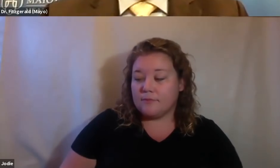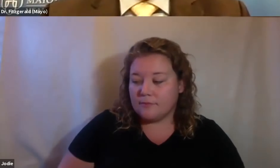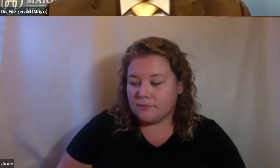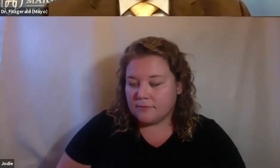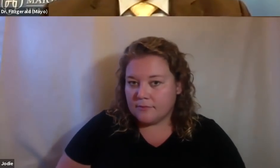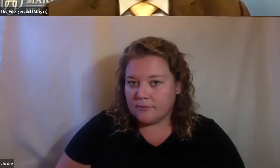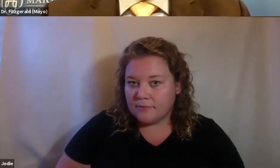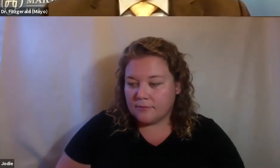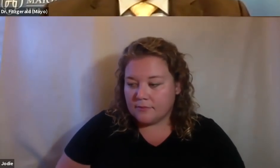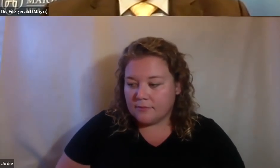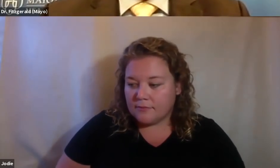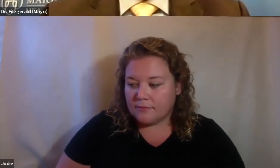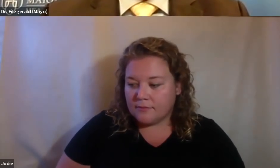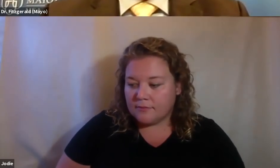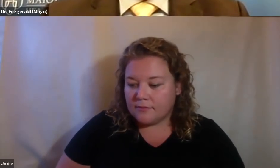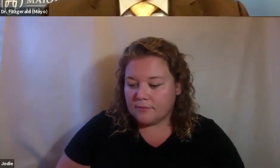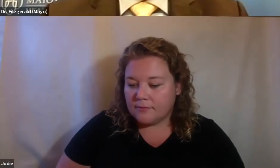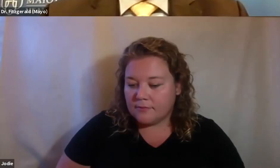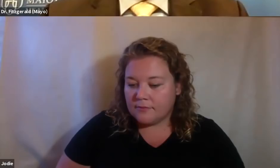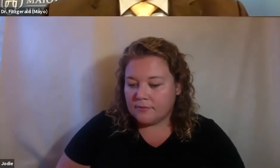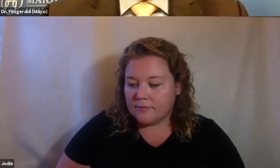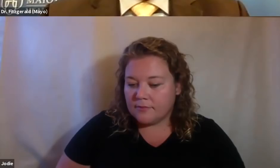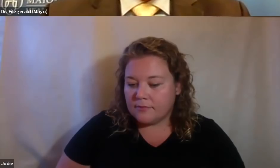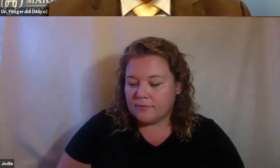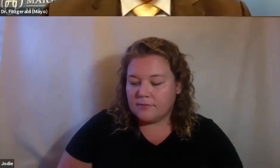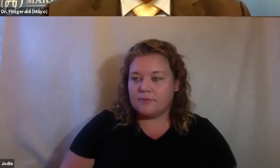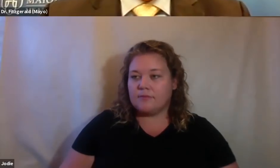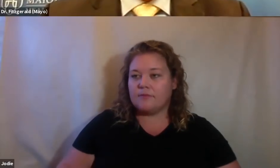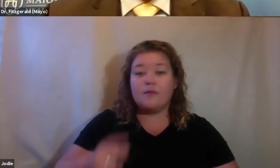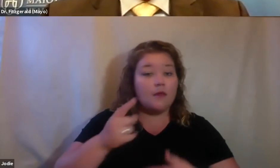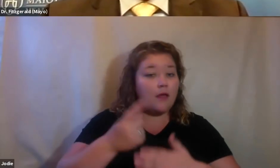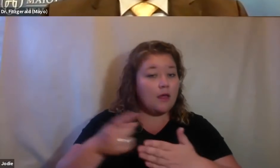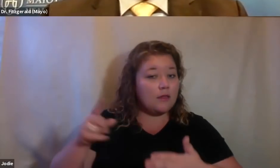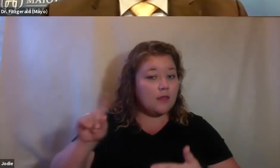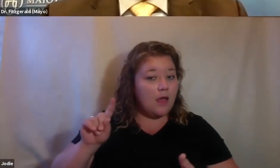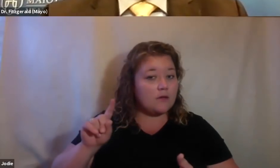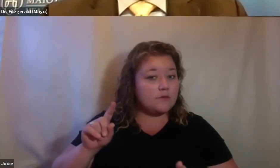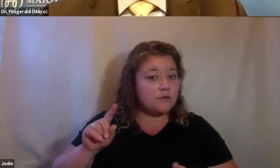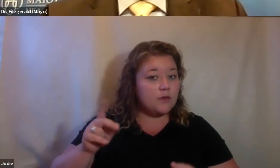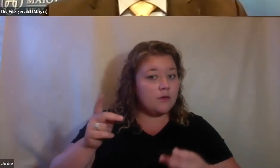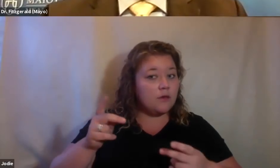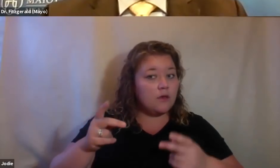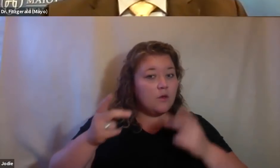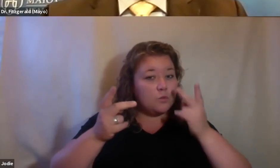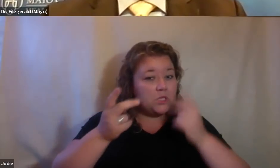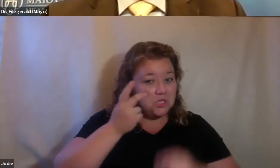In last week's, we saw a younger person had tested positive. Are we seeing more younger